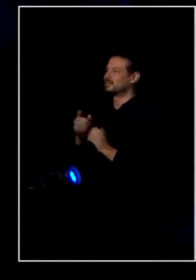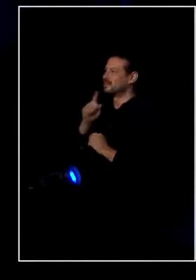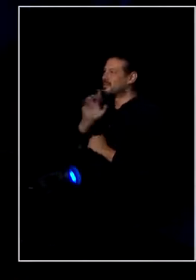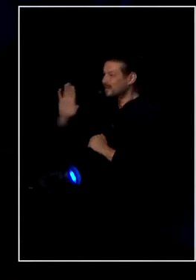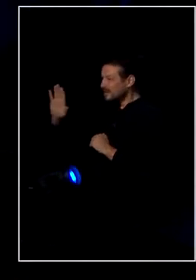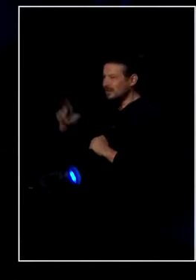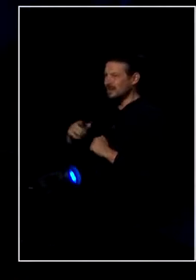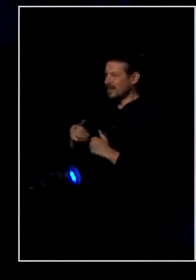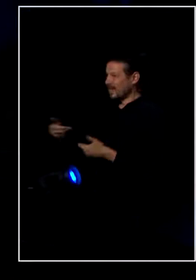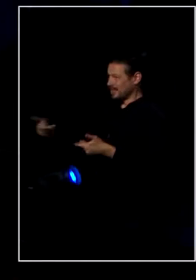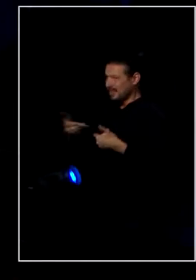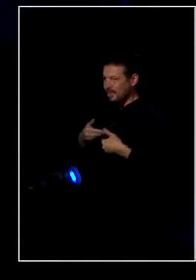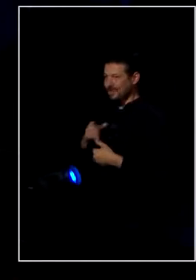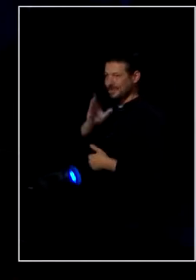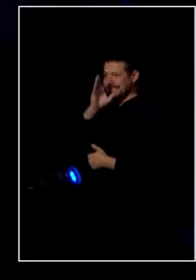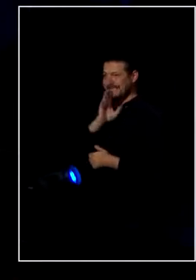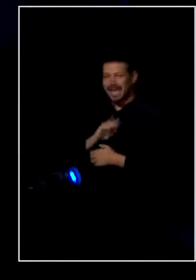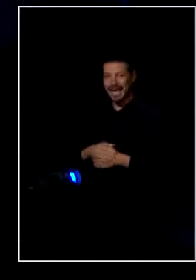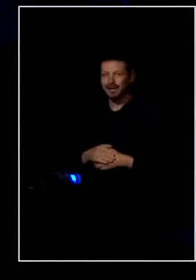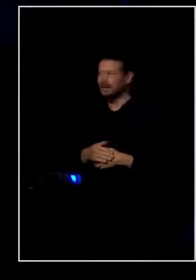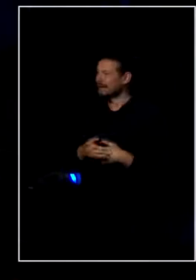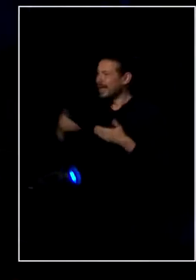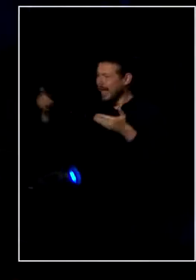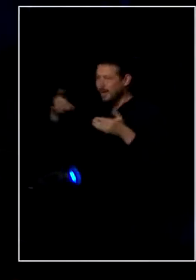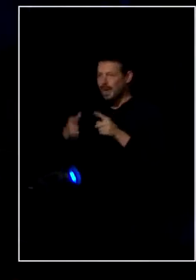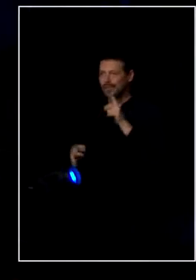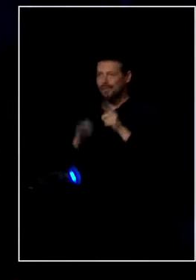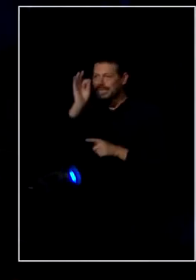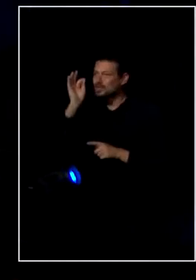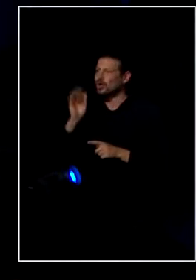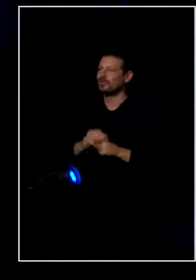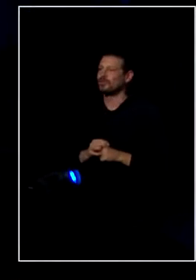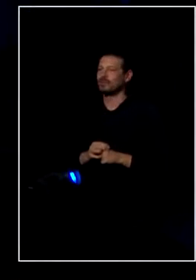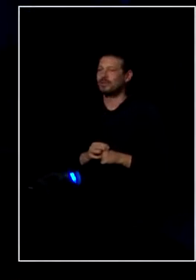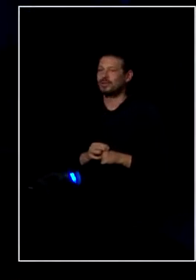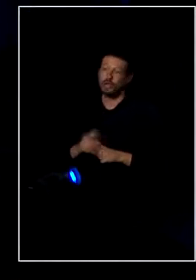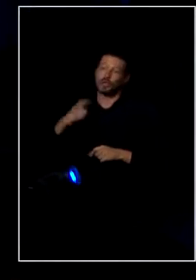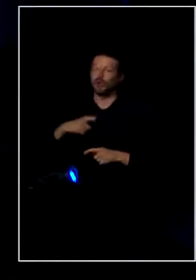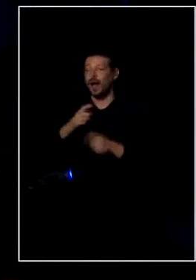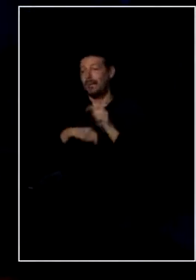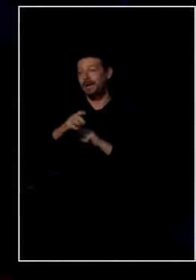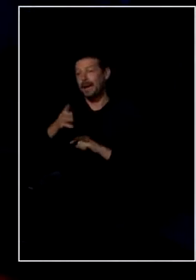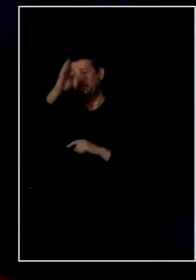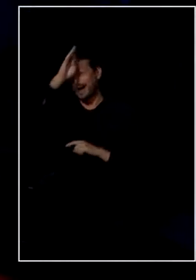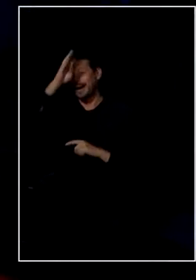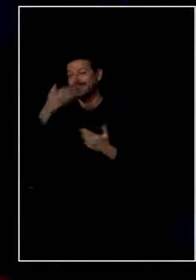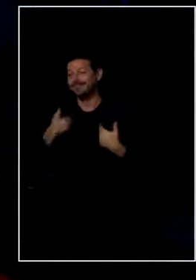sad about this? Can I be pissed off and angry? So I guess that's why I'm a punk now.